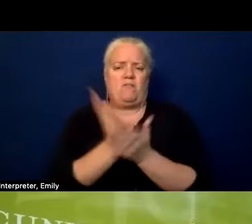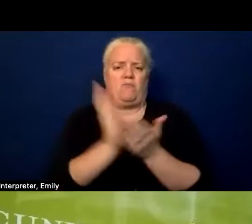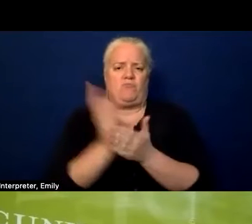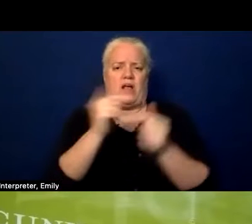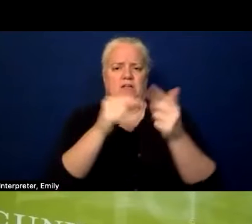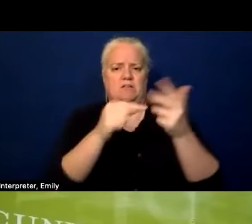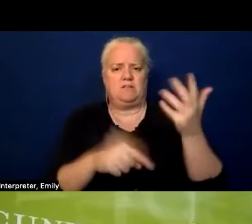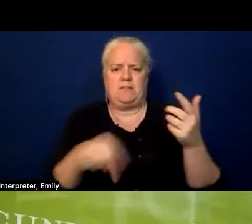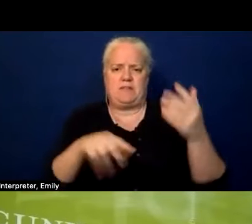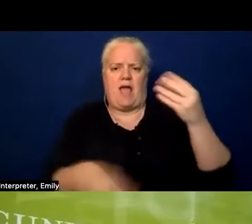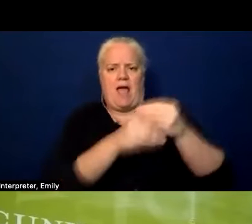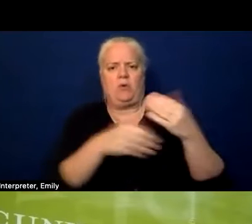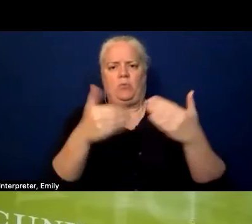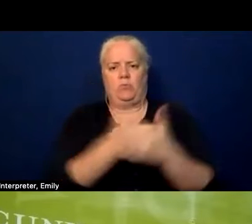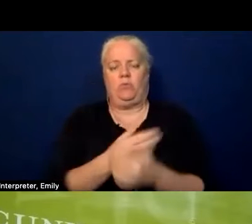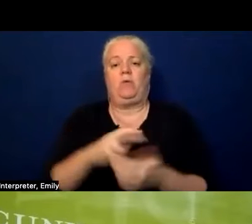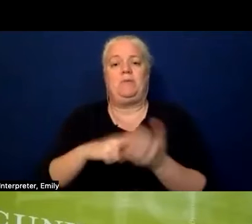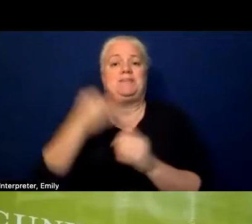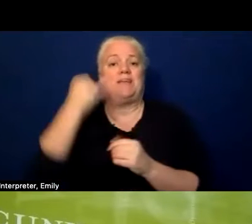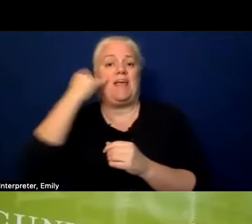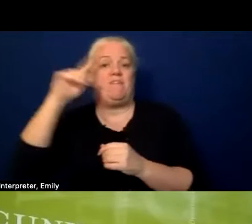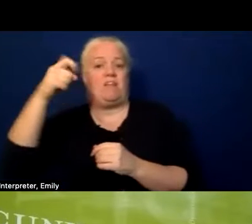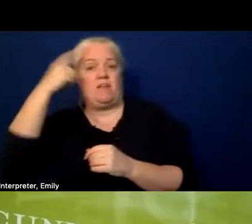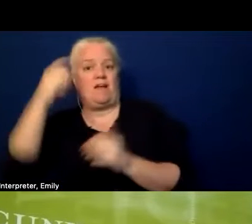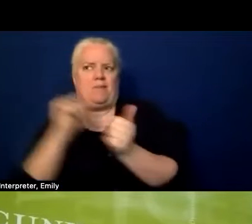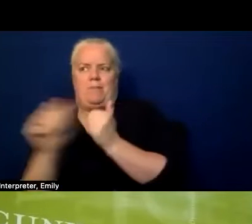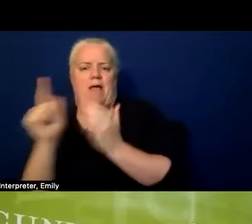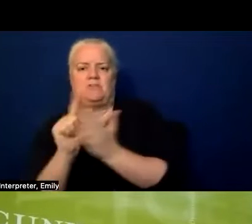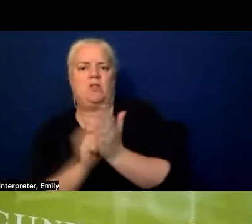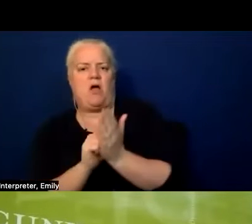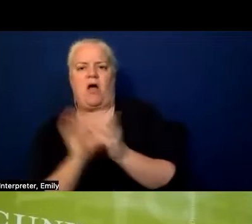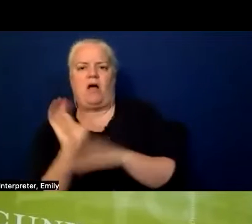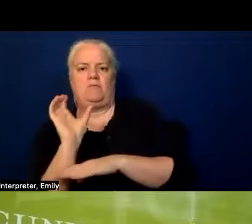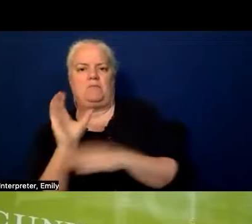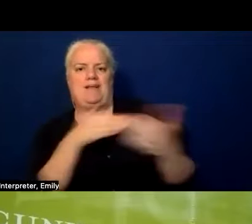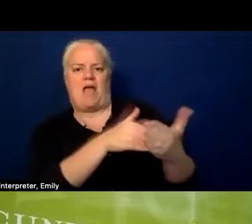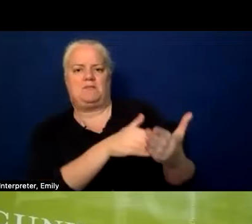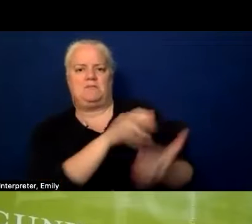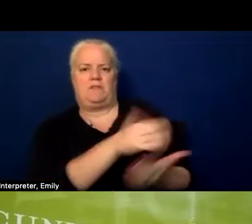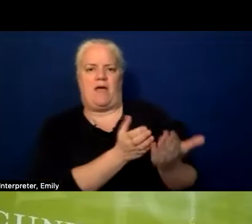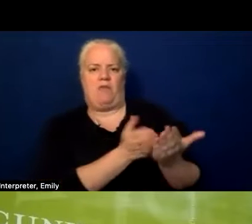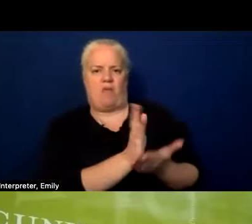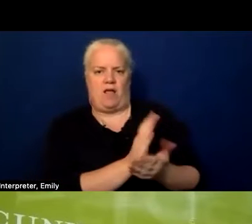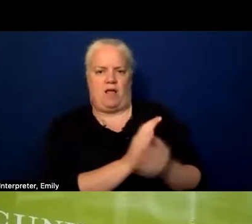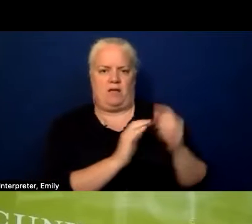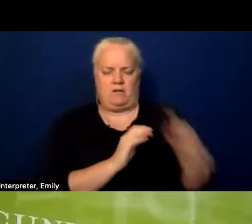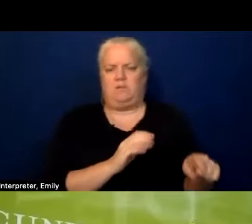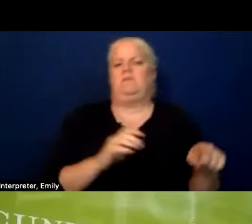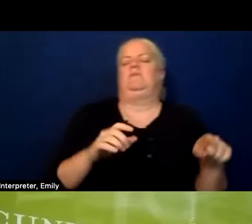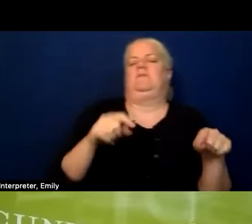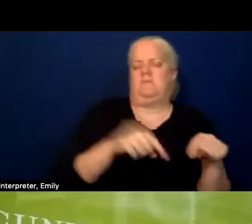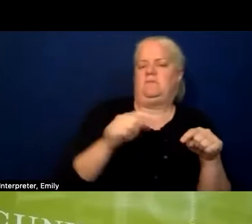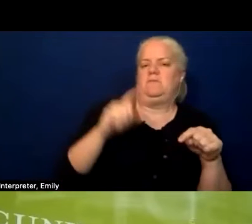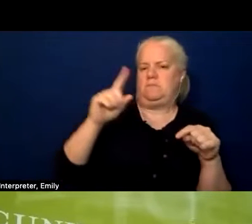right, it would be subject to a high level of scrutiny, sometimes referred to as strict scrutiny is the